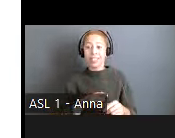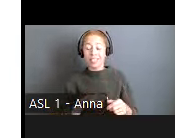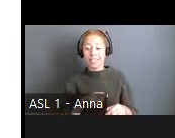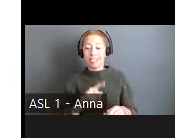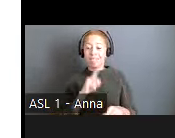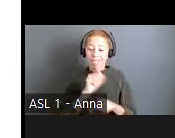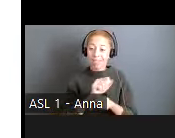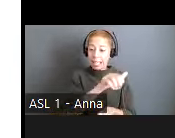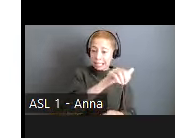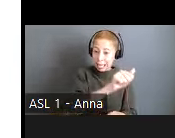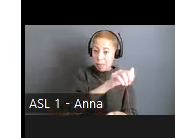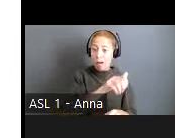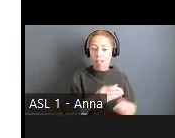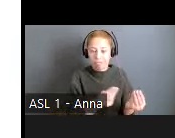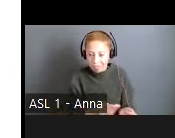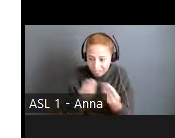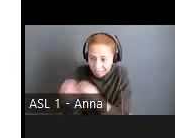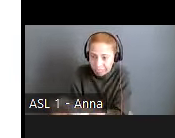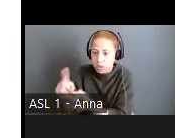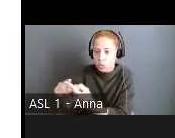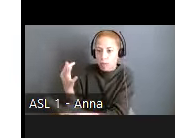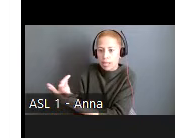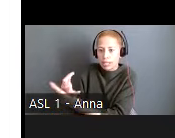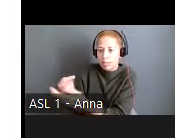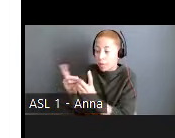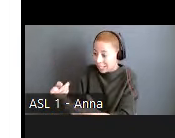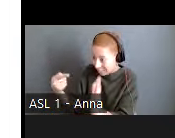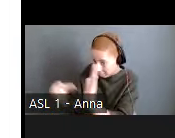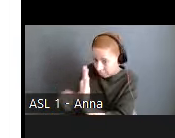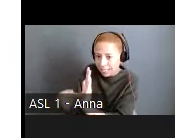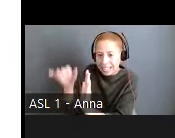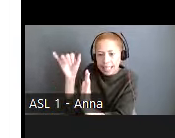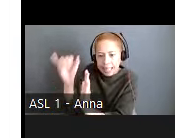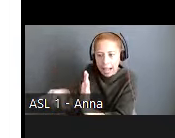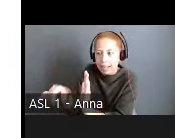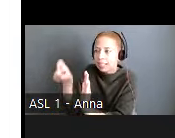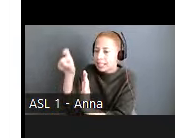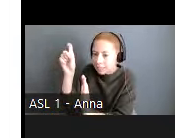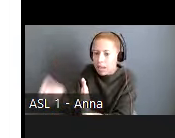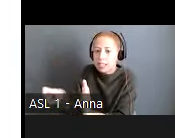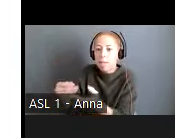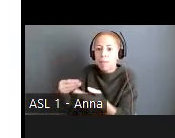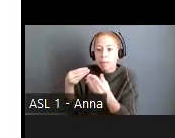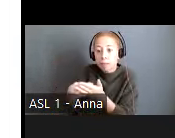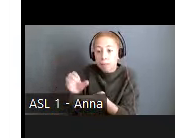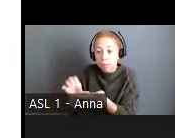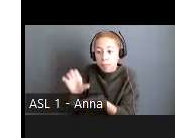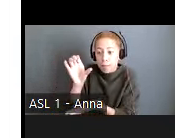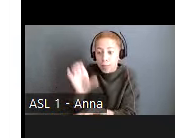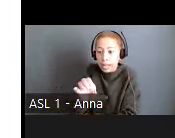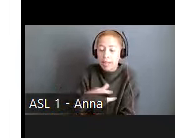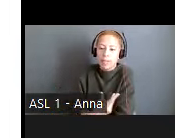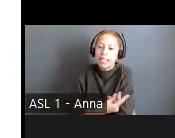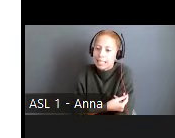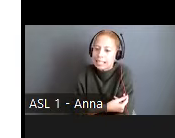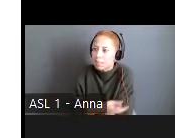into finance and said, here's what we need to do. We need to fund the appropriate vaccines. We need